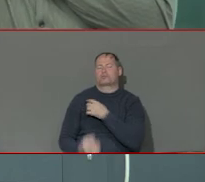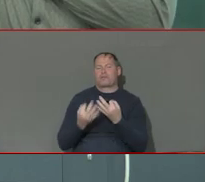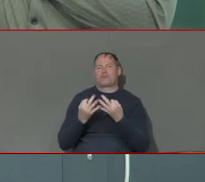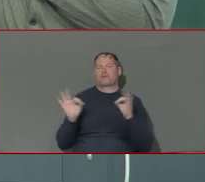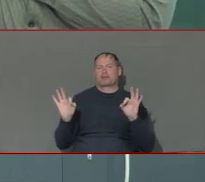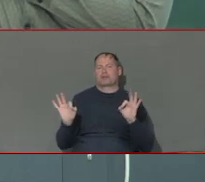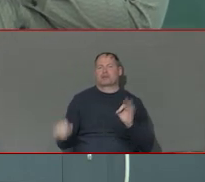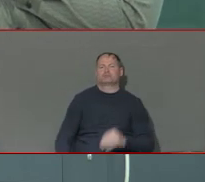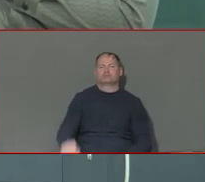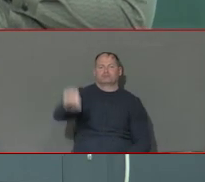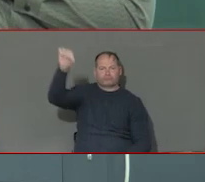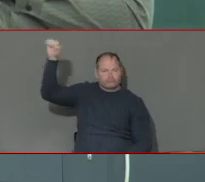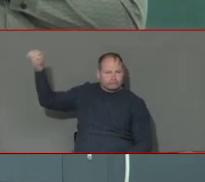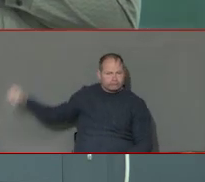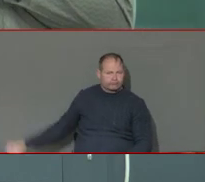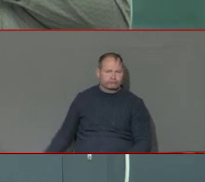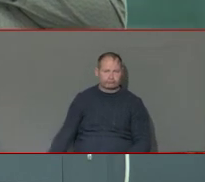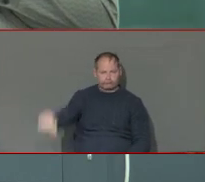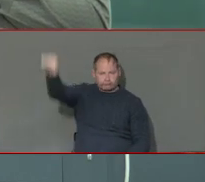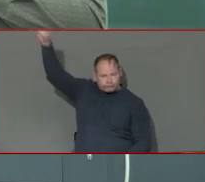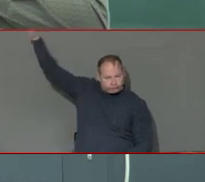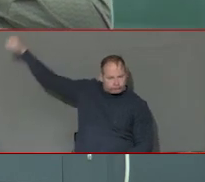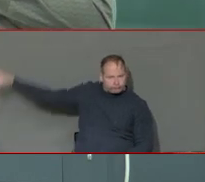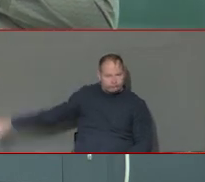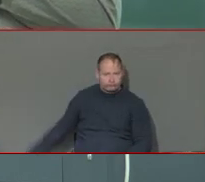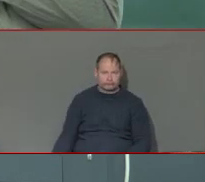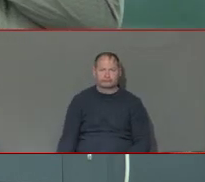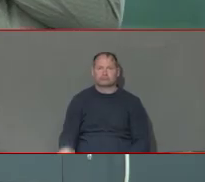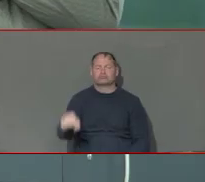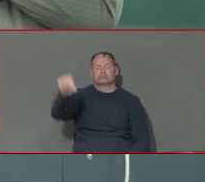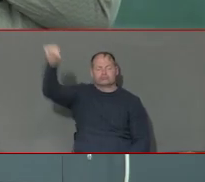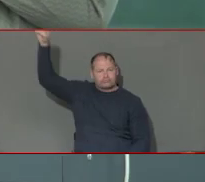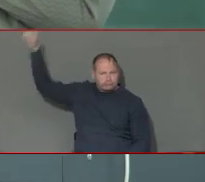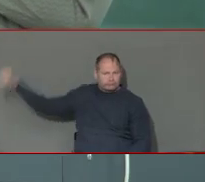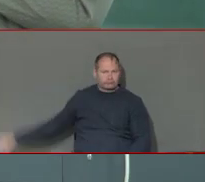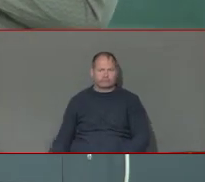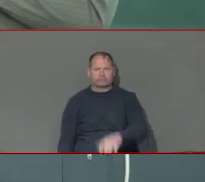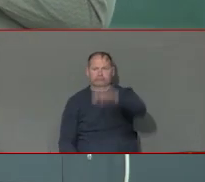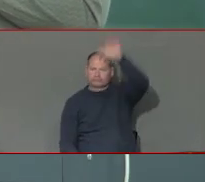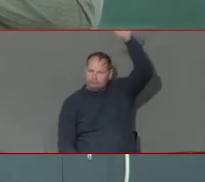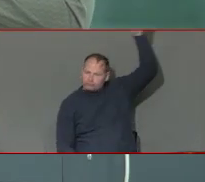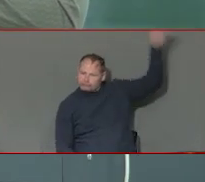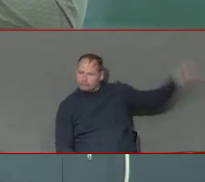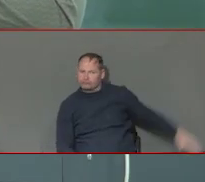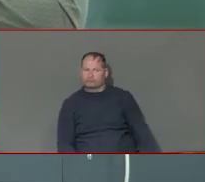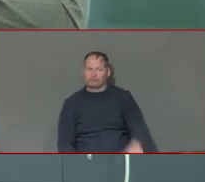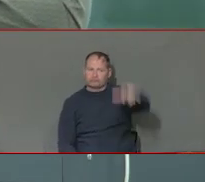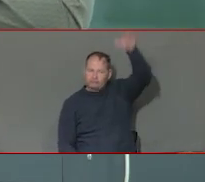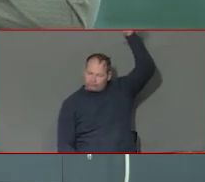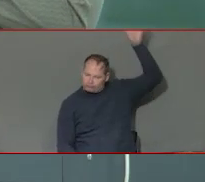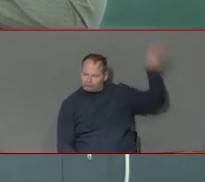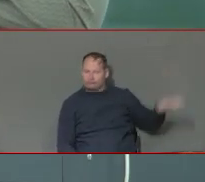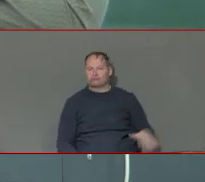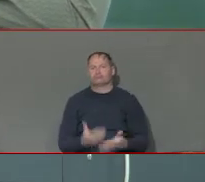least with a degree of 360. So it must be freely rotating